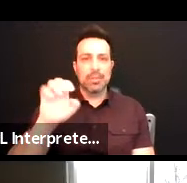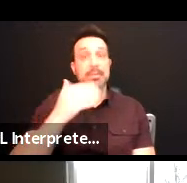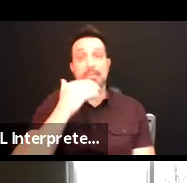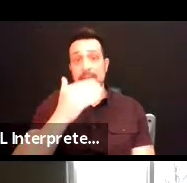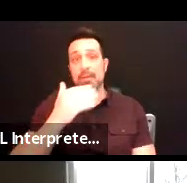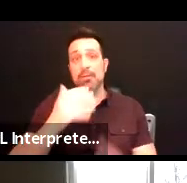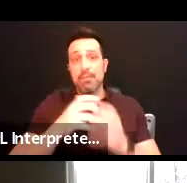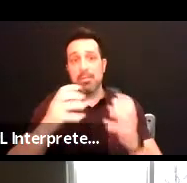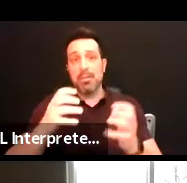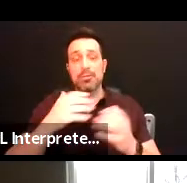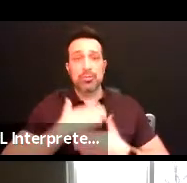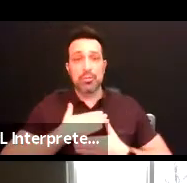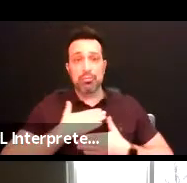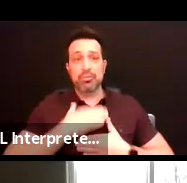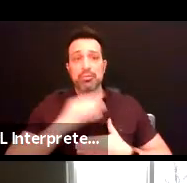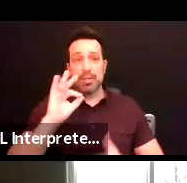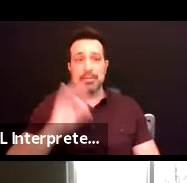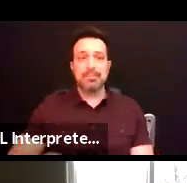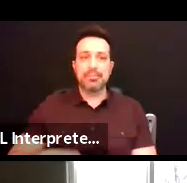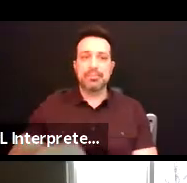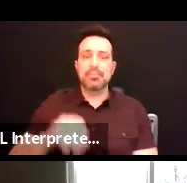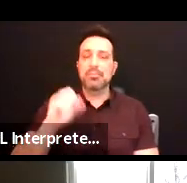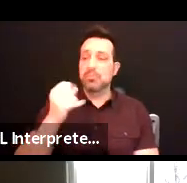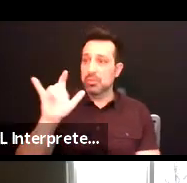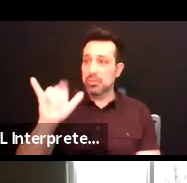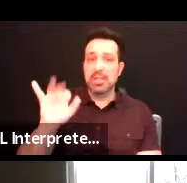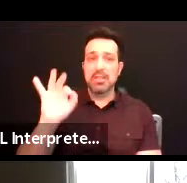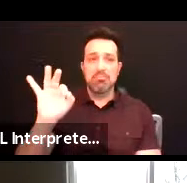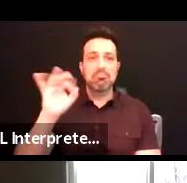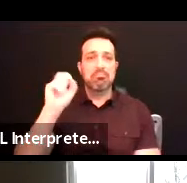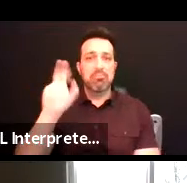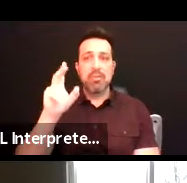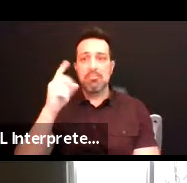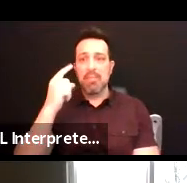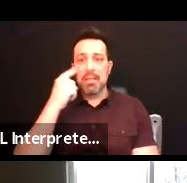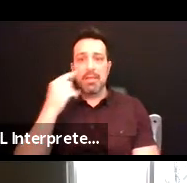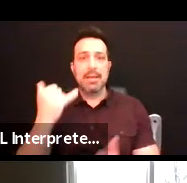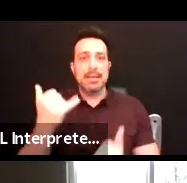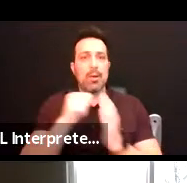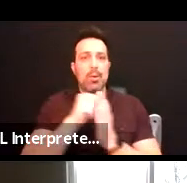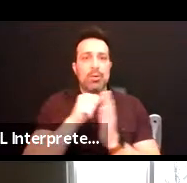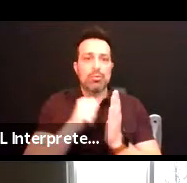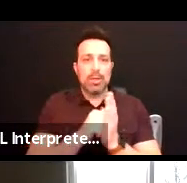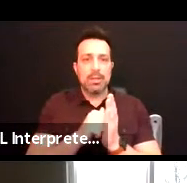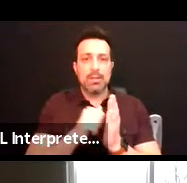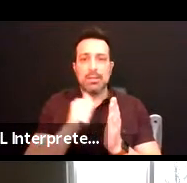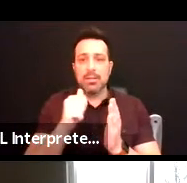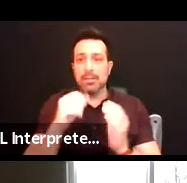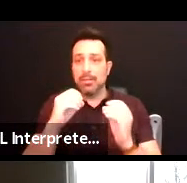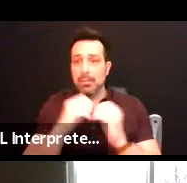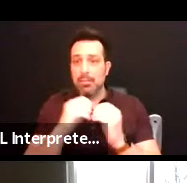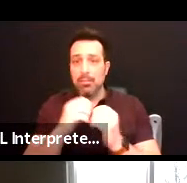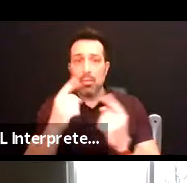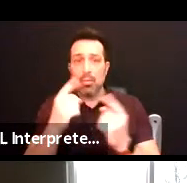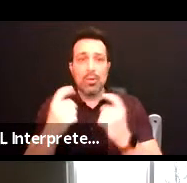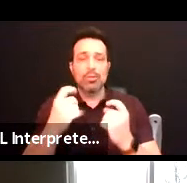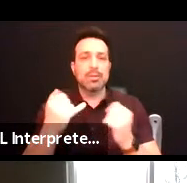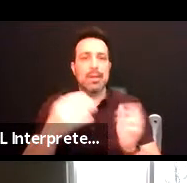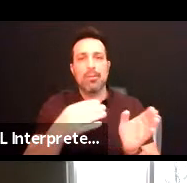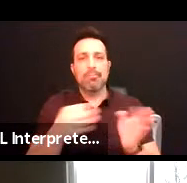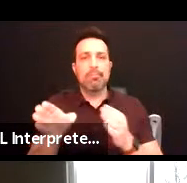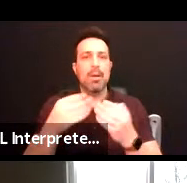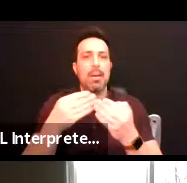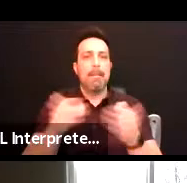I don't see any more hands up. So I think we're at the point in the agenda, if there aren't any more questions, to move into the